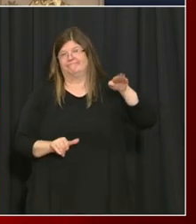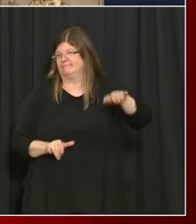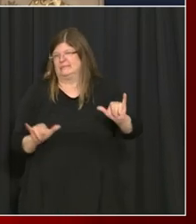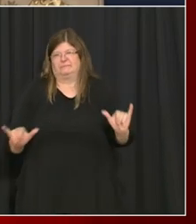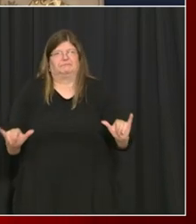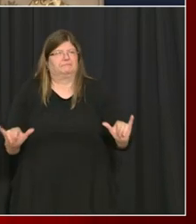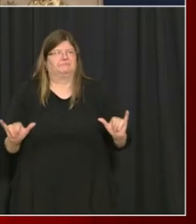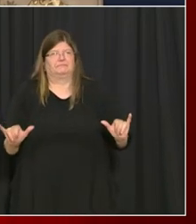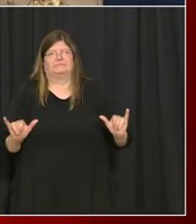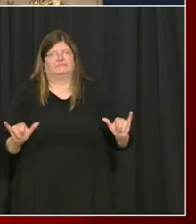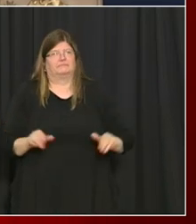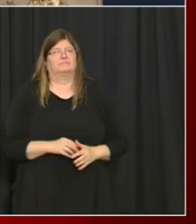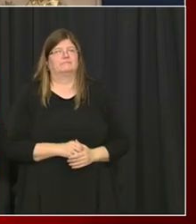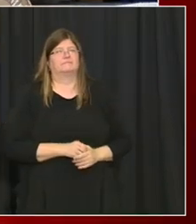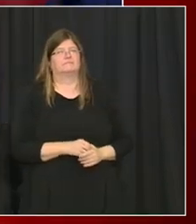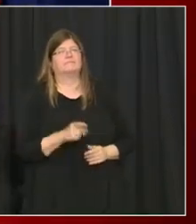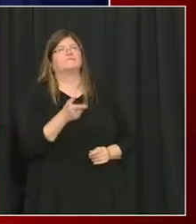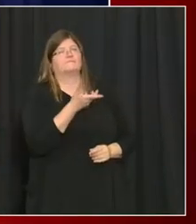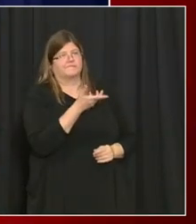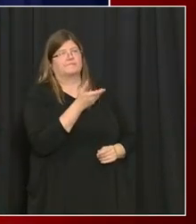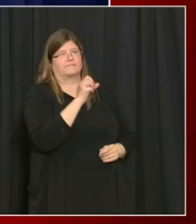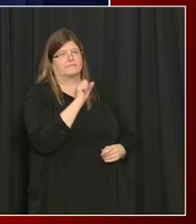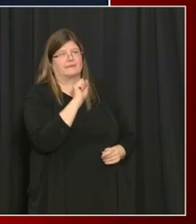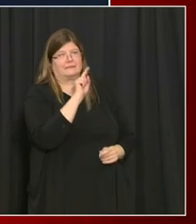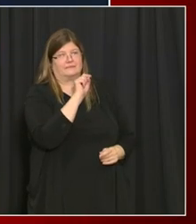Steve Thompson.